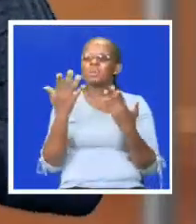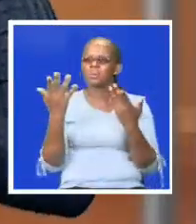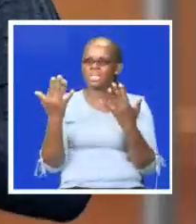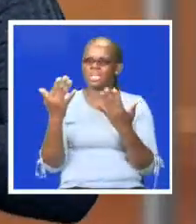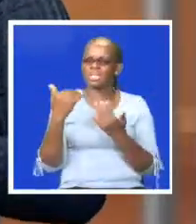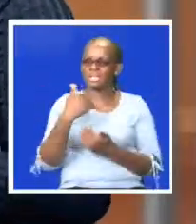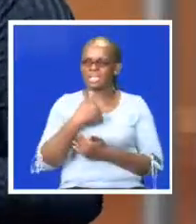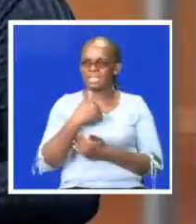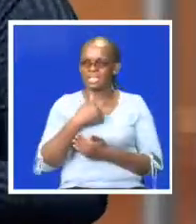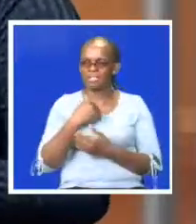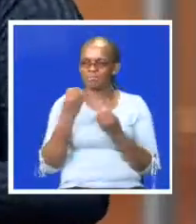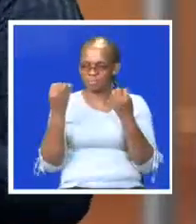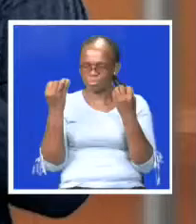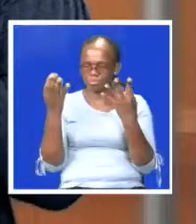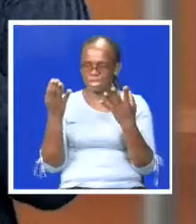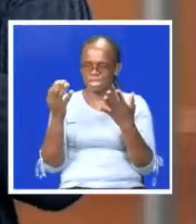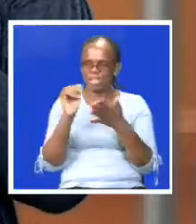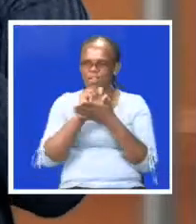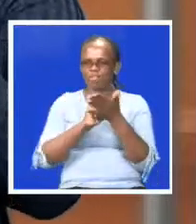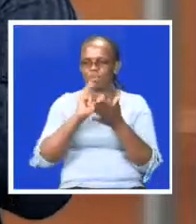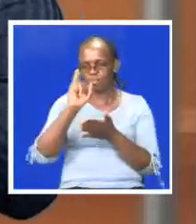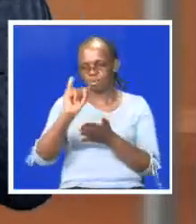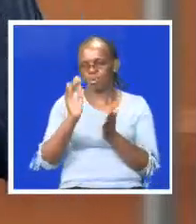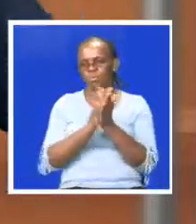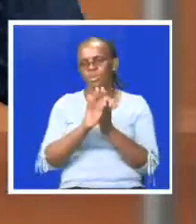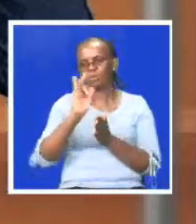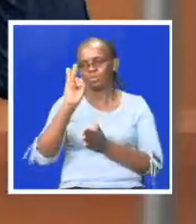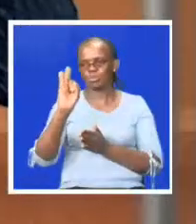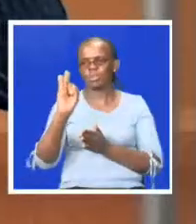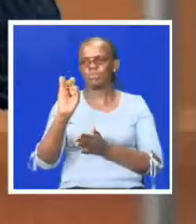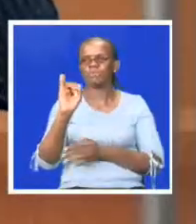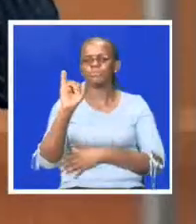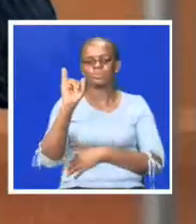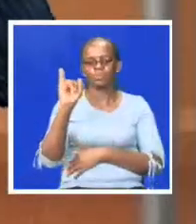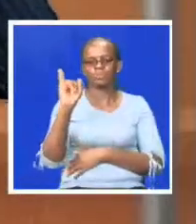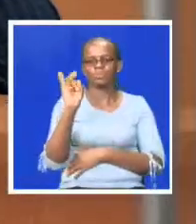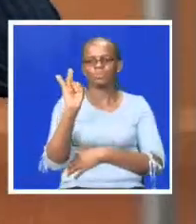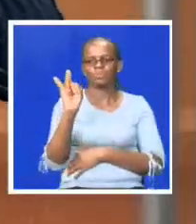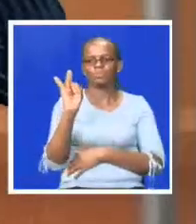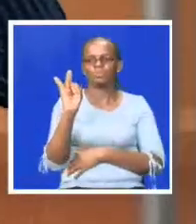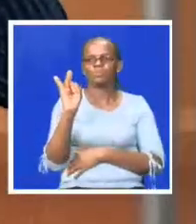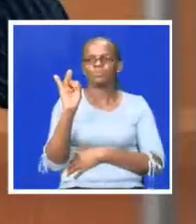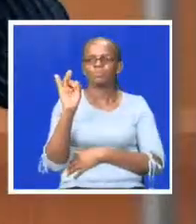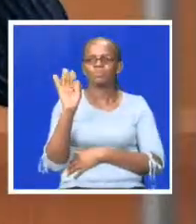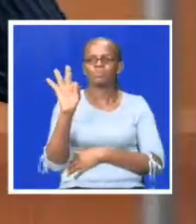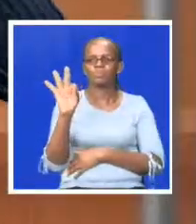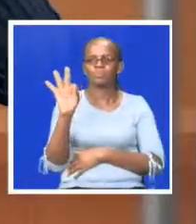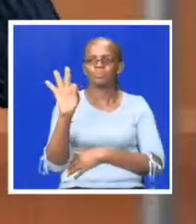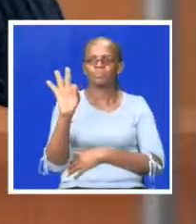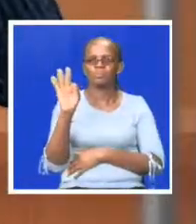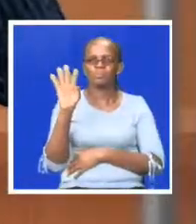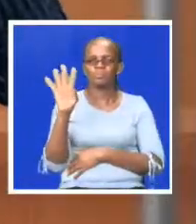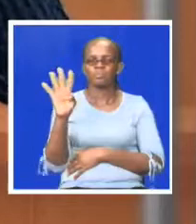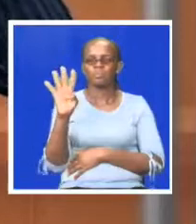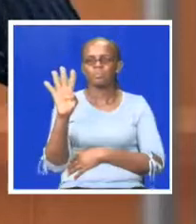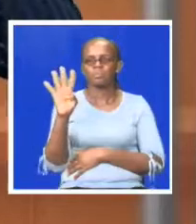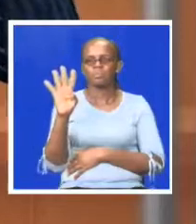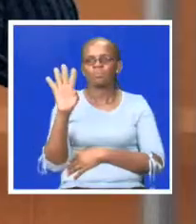to 12. 1, 2, 3,